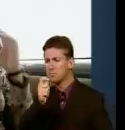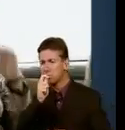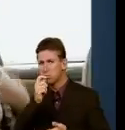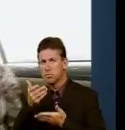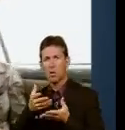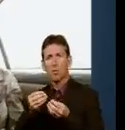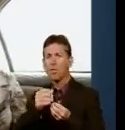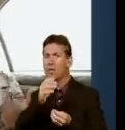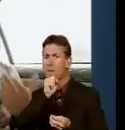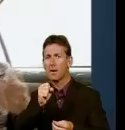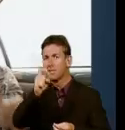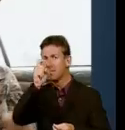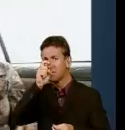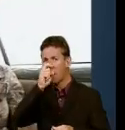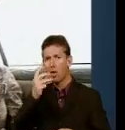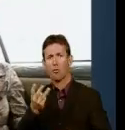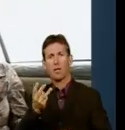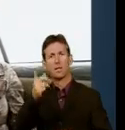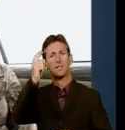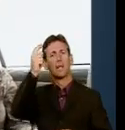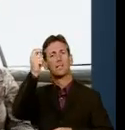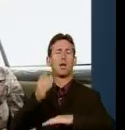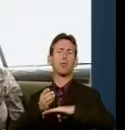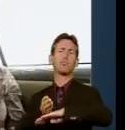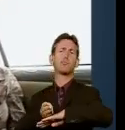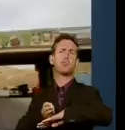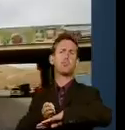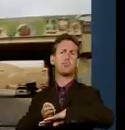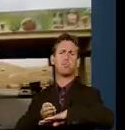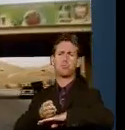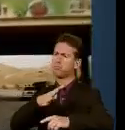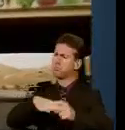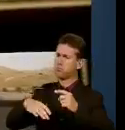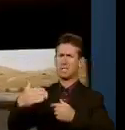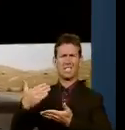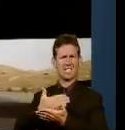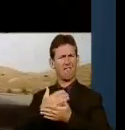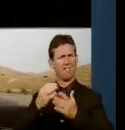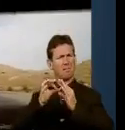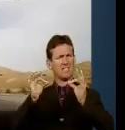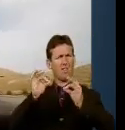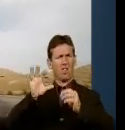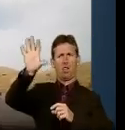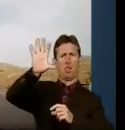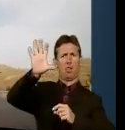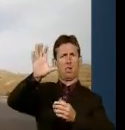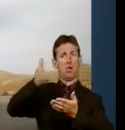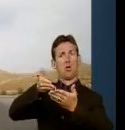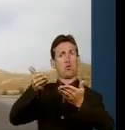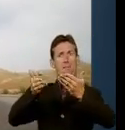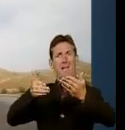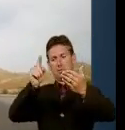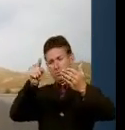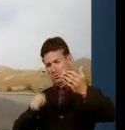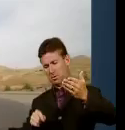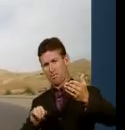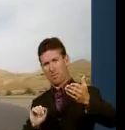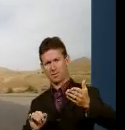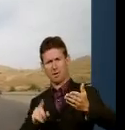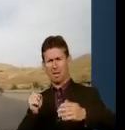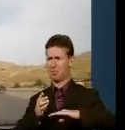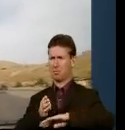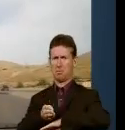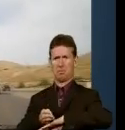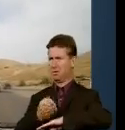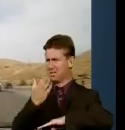sister. Kurdistan's relatively safe and peaceful compared to other parts of the country. But suddenly, they found